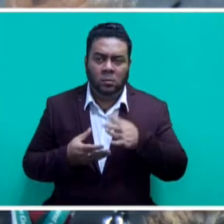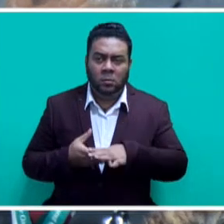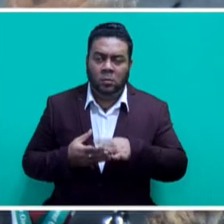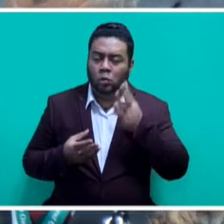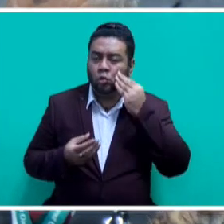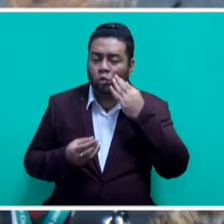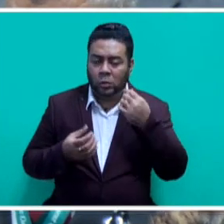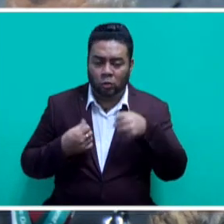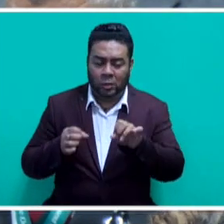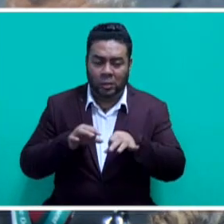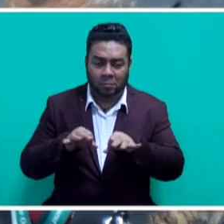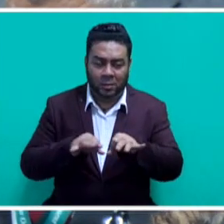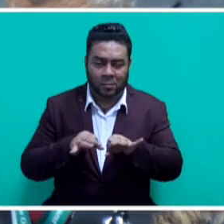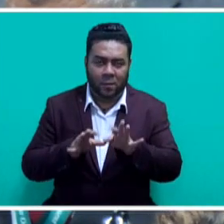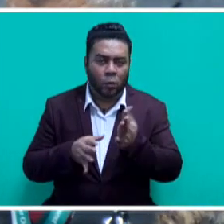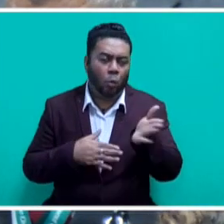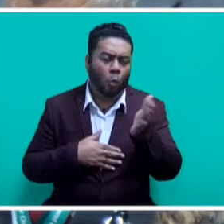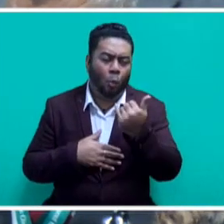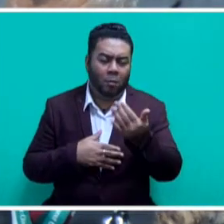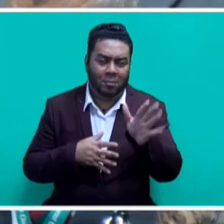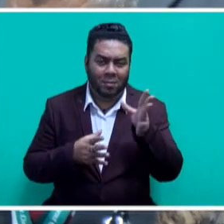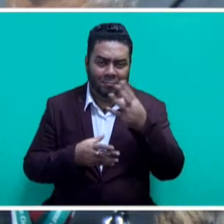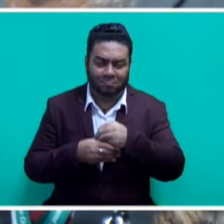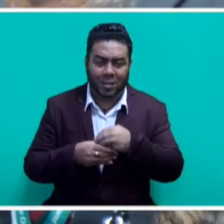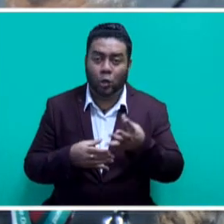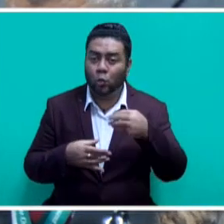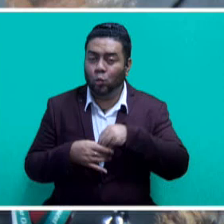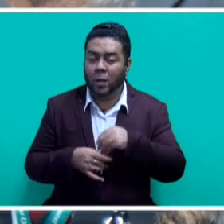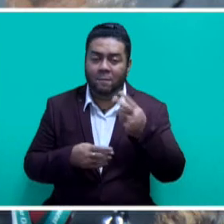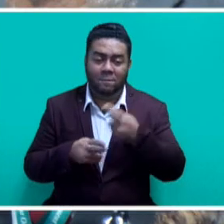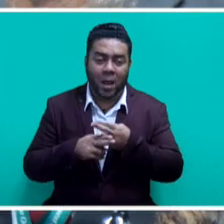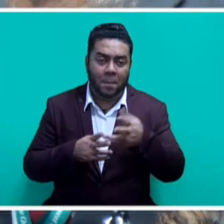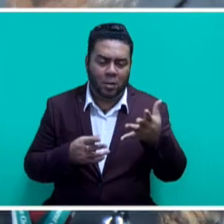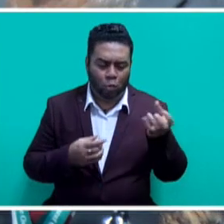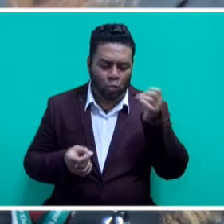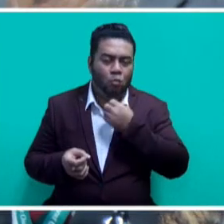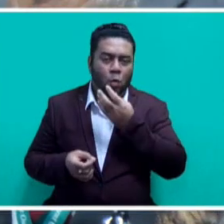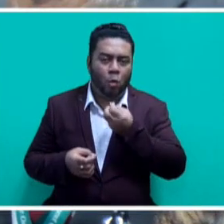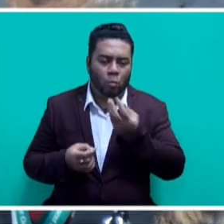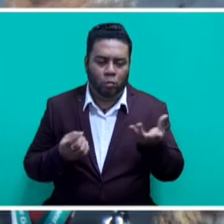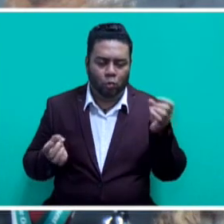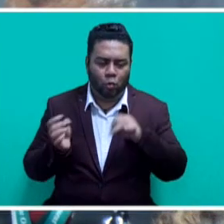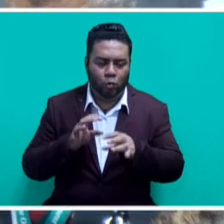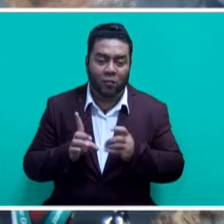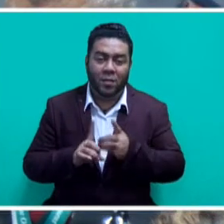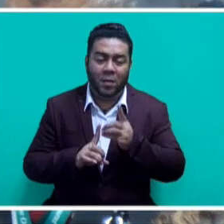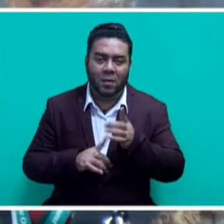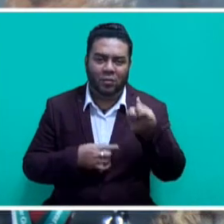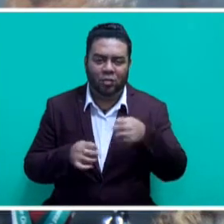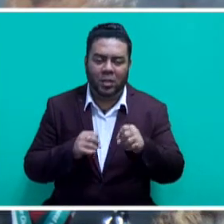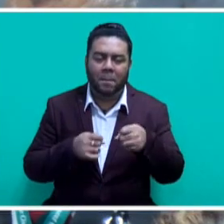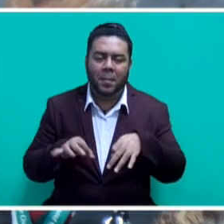Plan, which will allow all the stakeholders, including farmers, to contribute to the development of a strategic plan